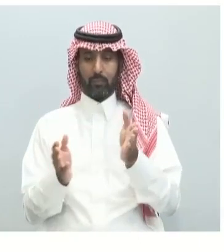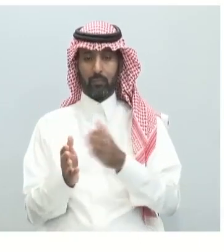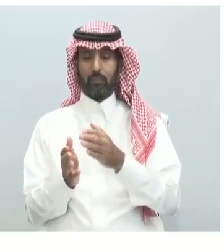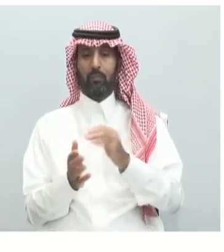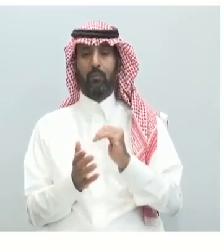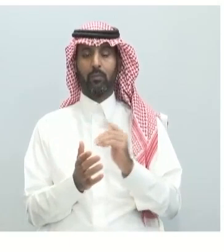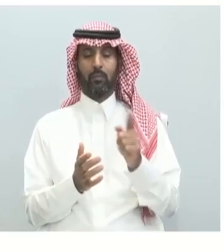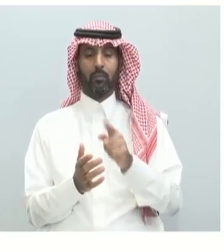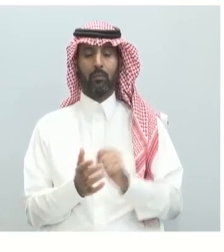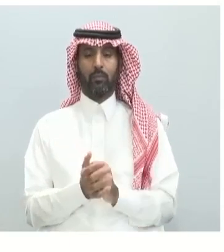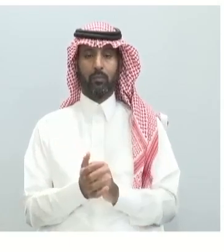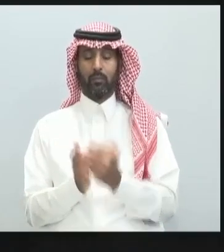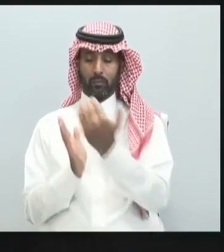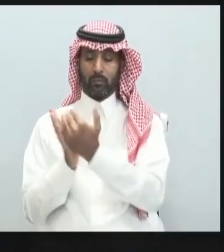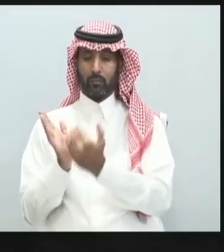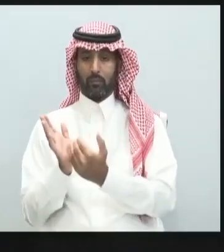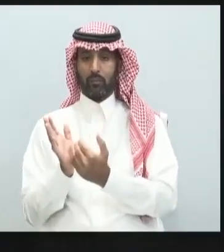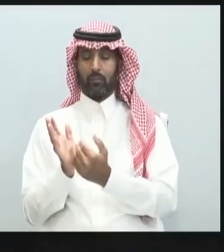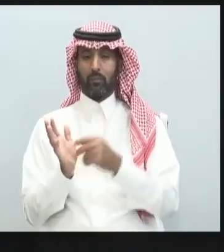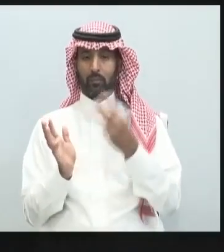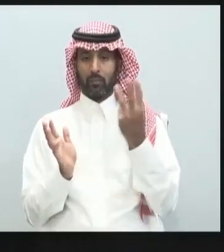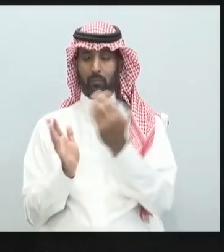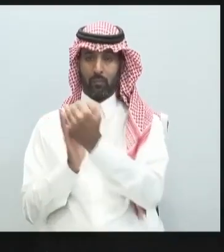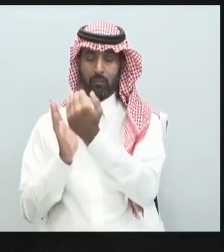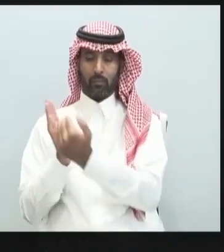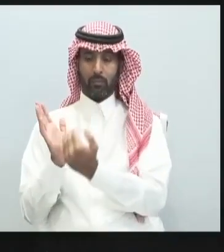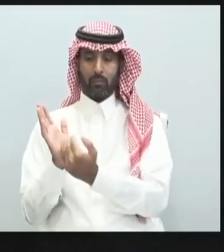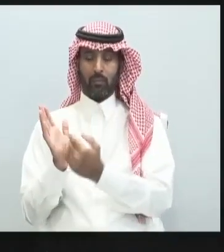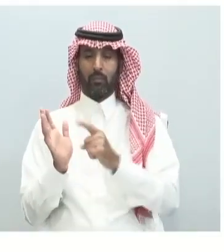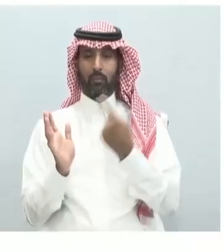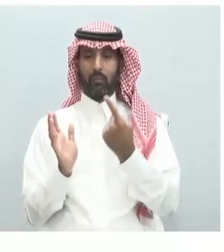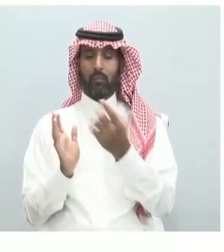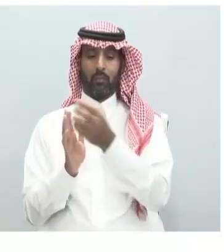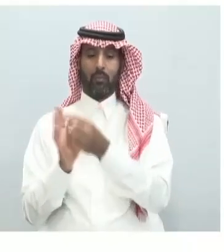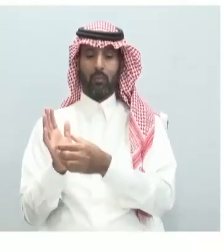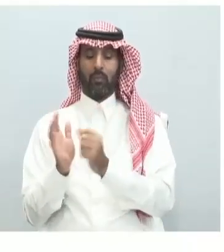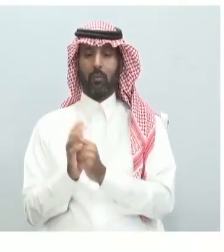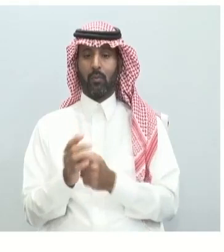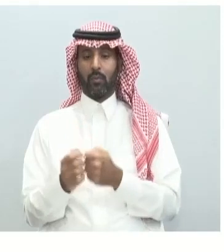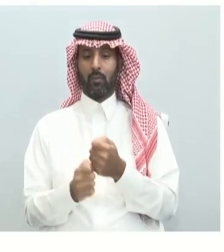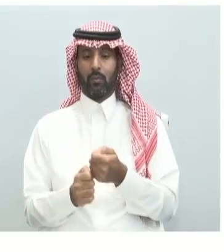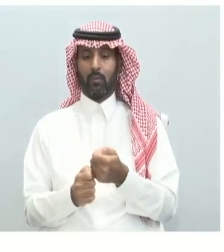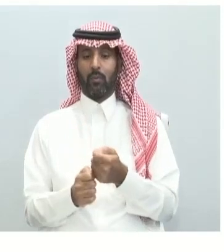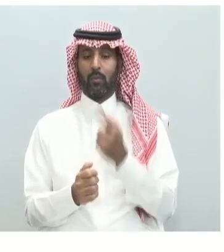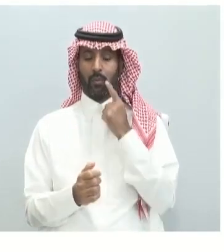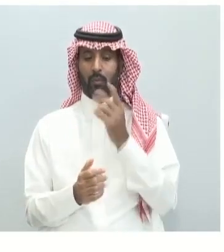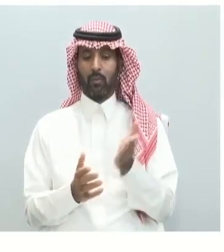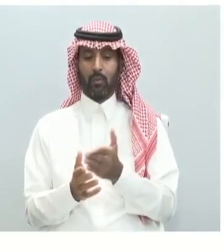questions. So we have an article, a three-part article, actually. The first part here is buying locally